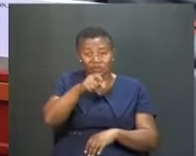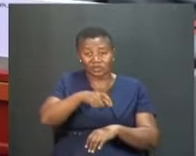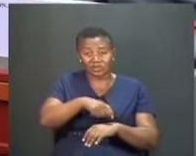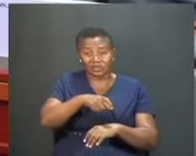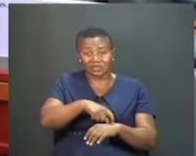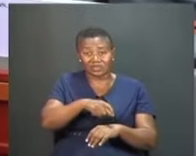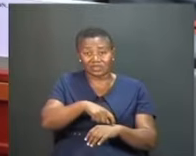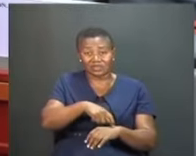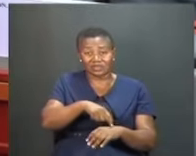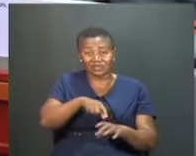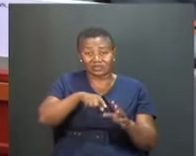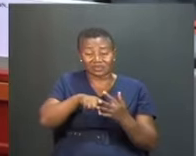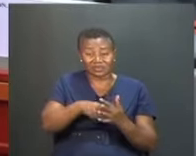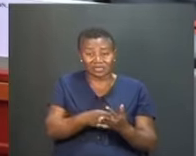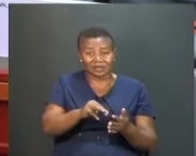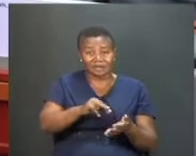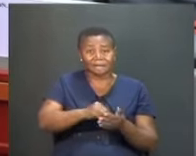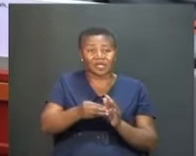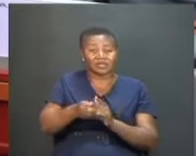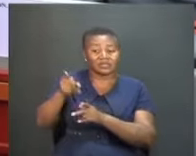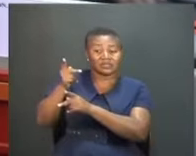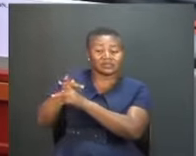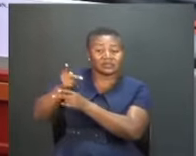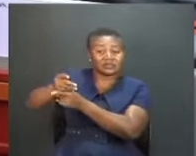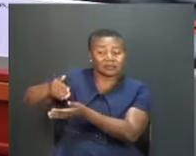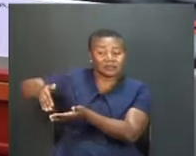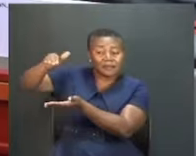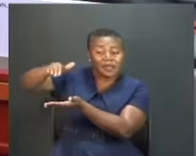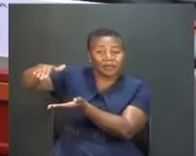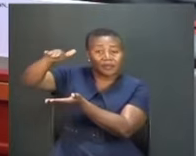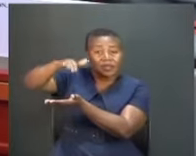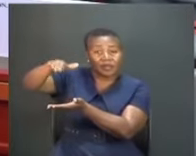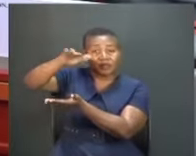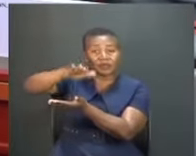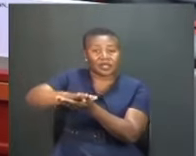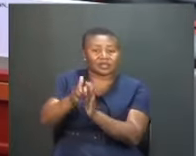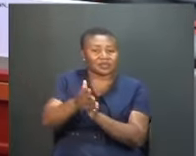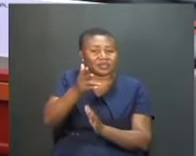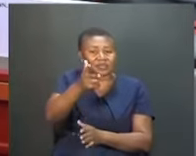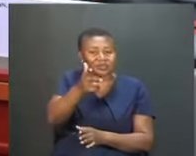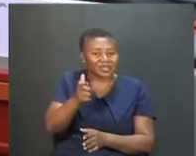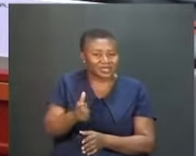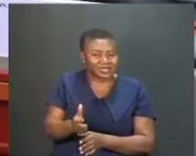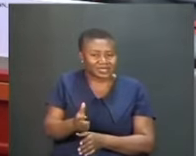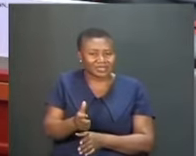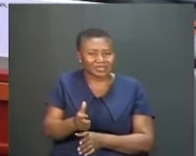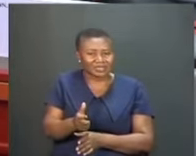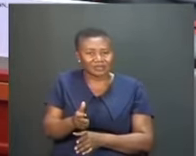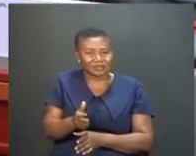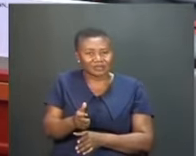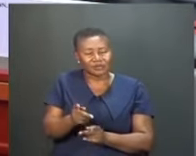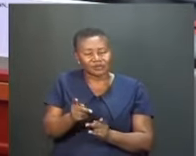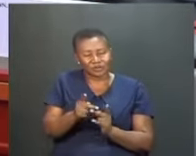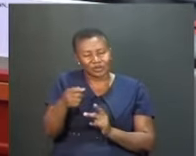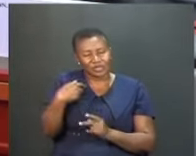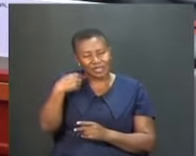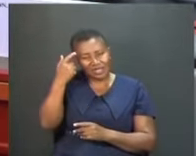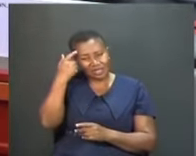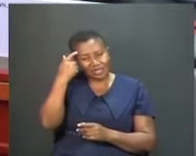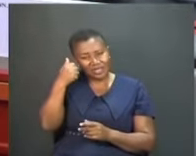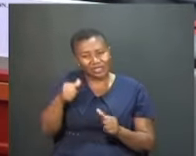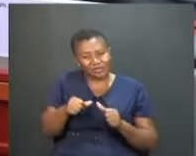300 questions. And then every day we'll complain about the 300 questions. So I think we should let business